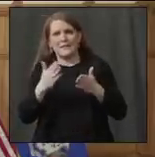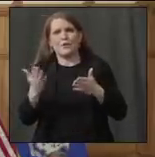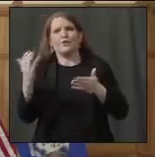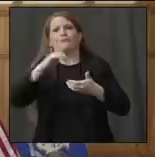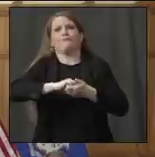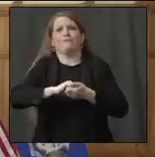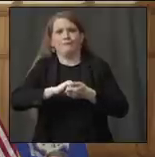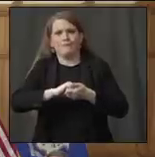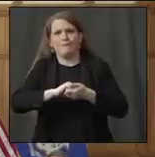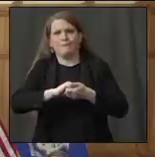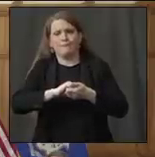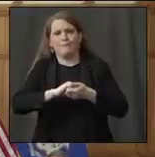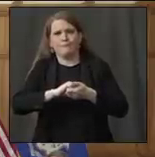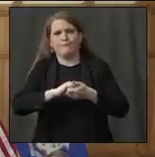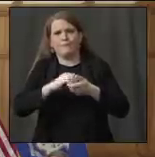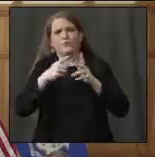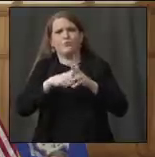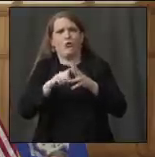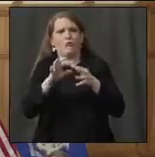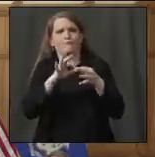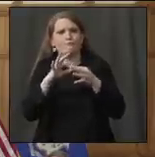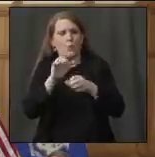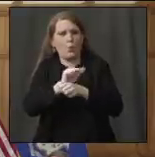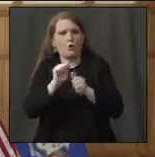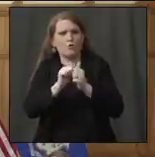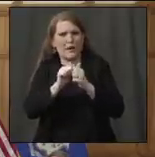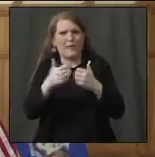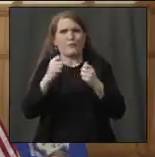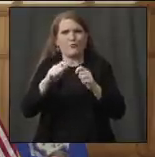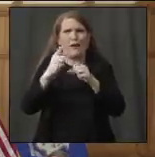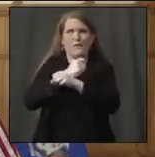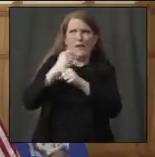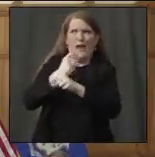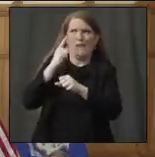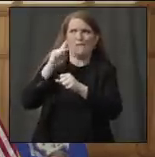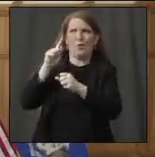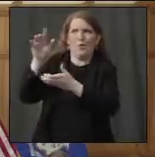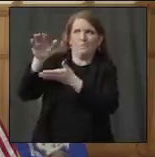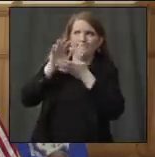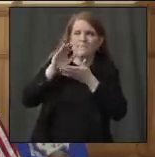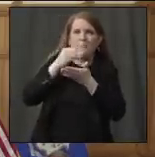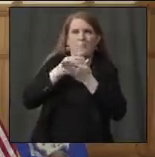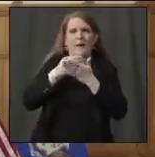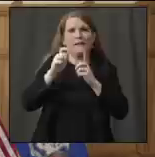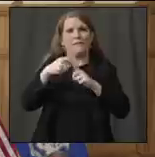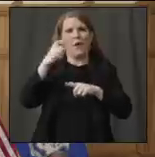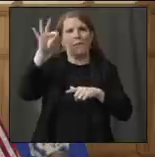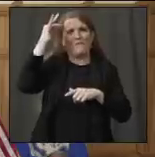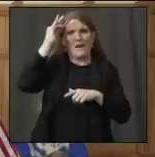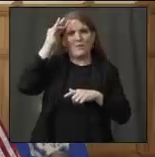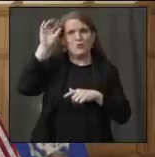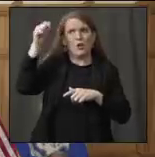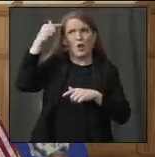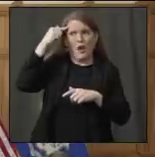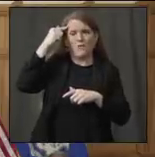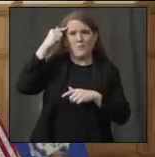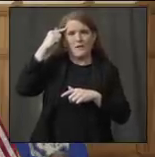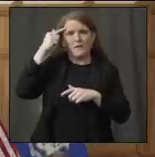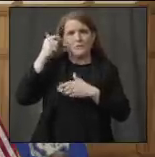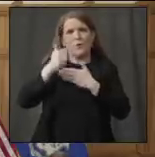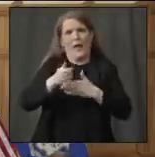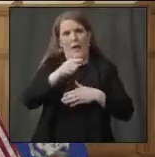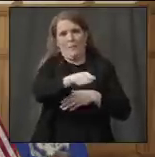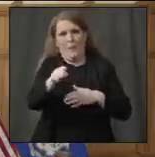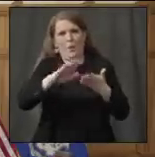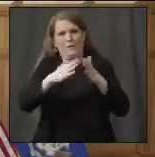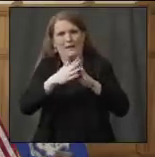money for towns and cities, and it sounds like they're available for any money that you want to give them. Have